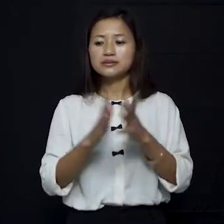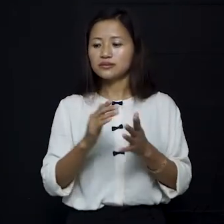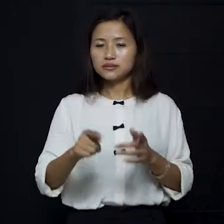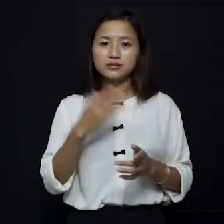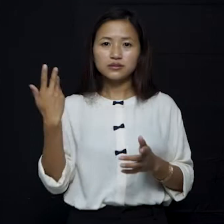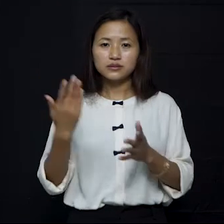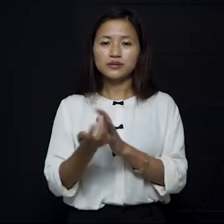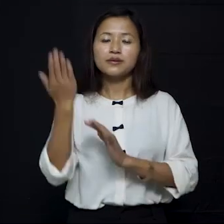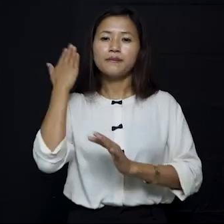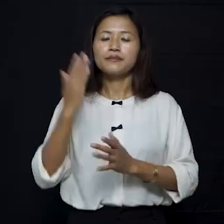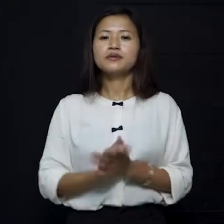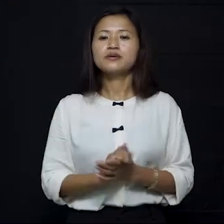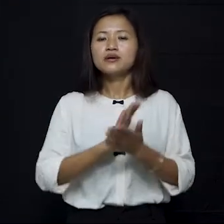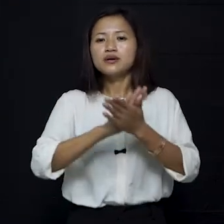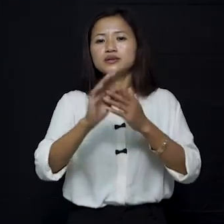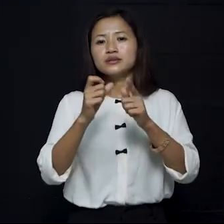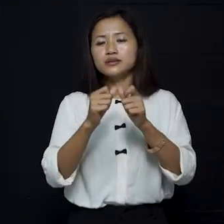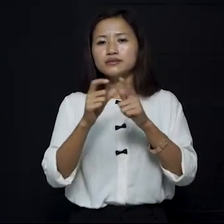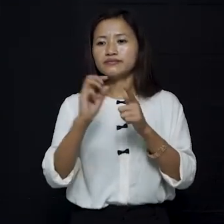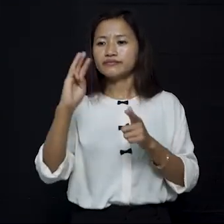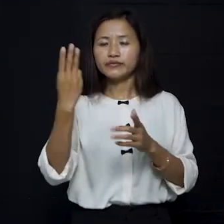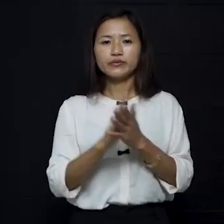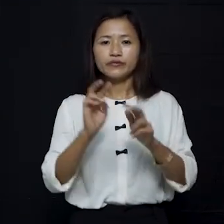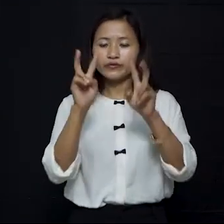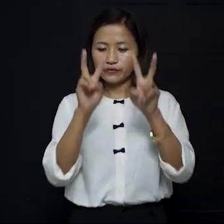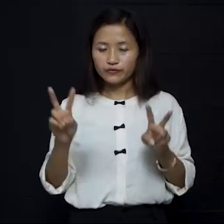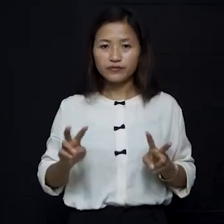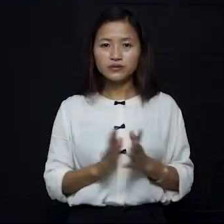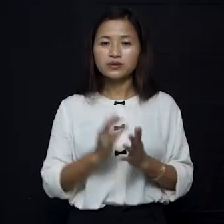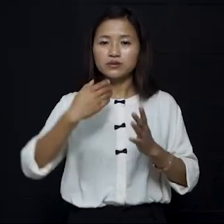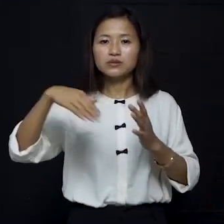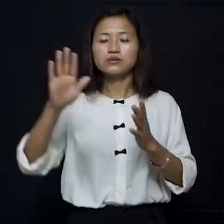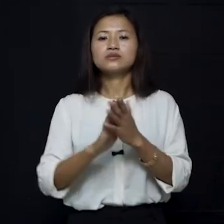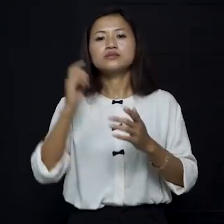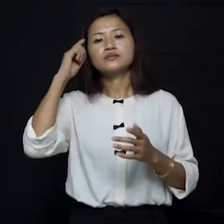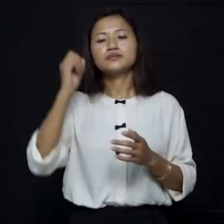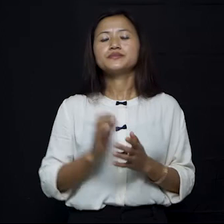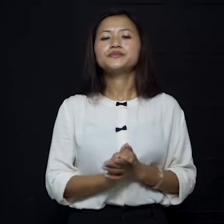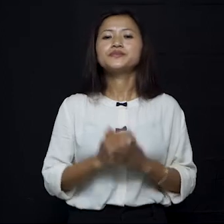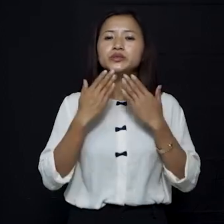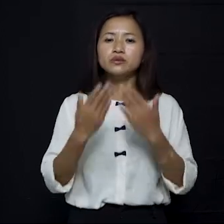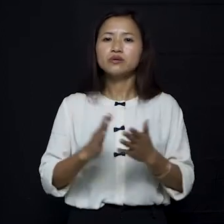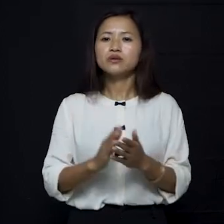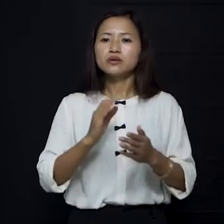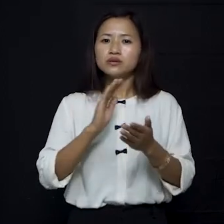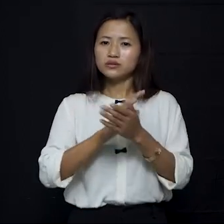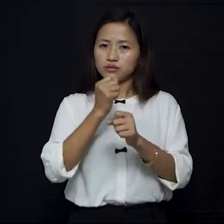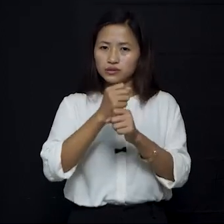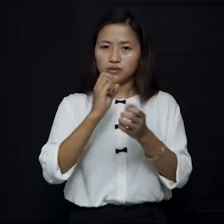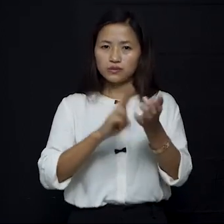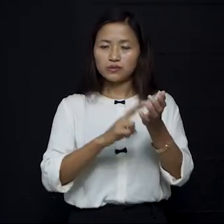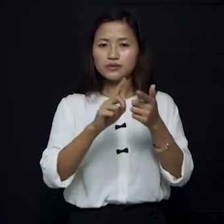okay? Had plus the third form of the verb, that means he had gone to school. Gone is the third form of the verb